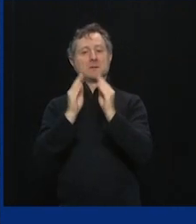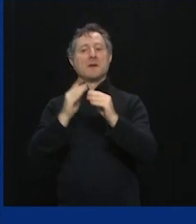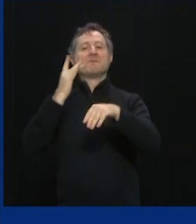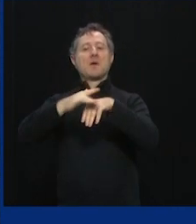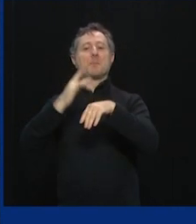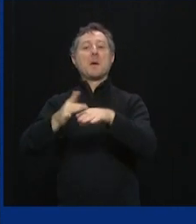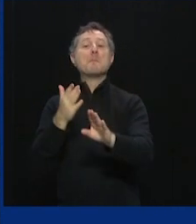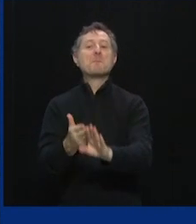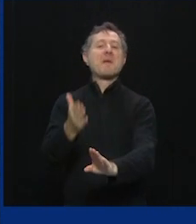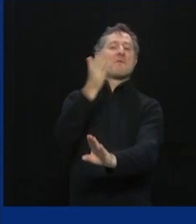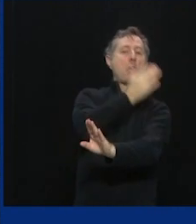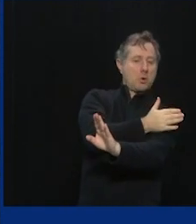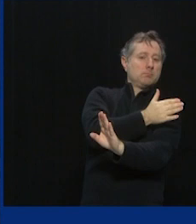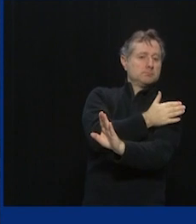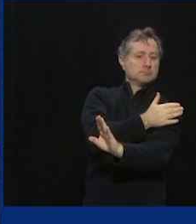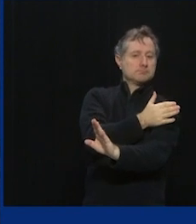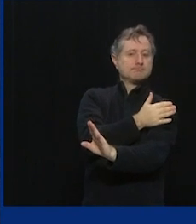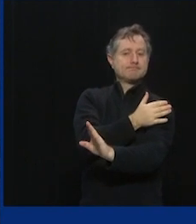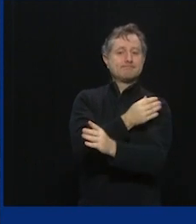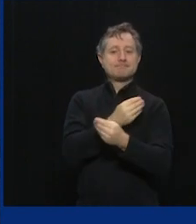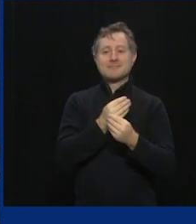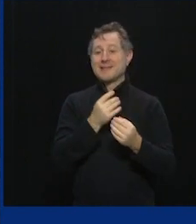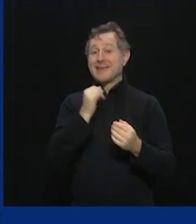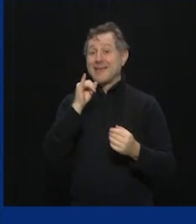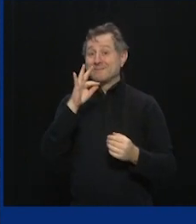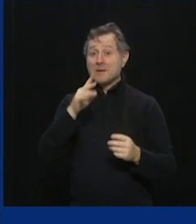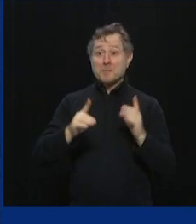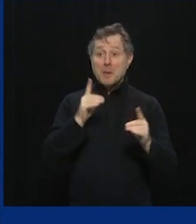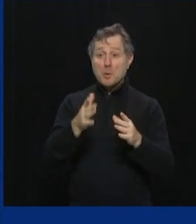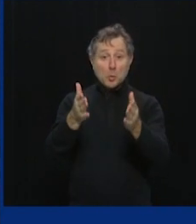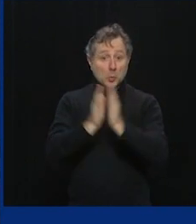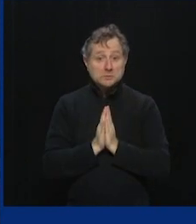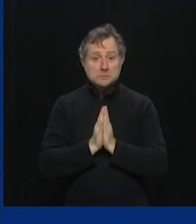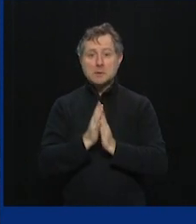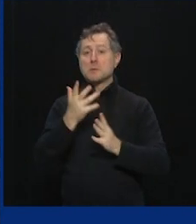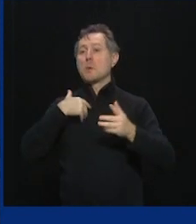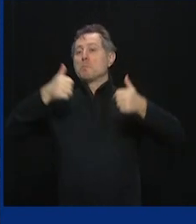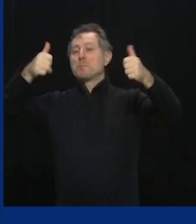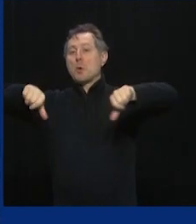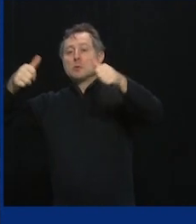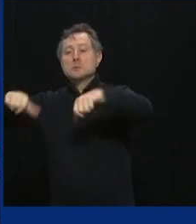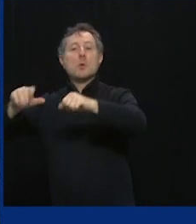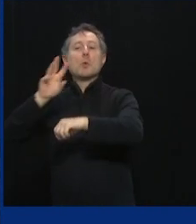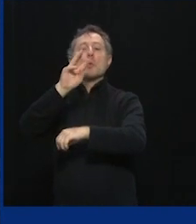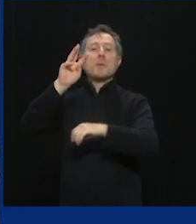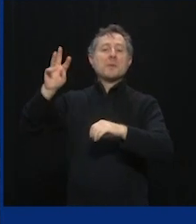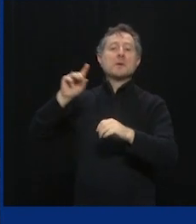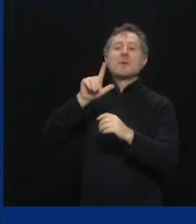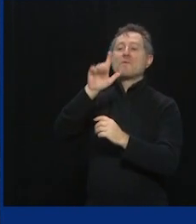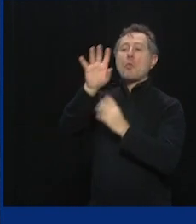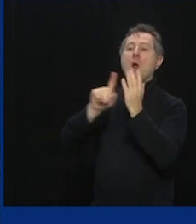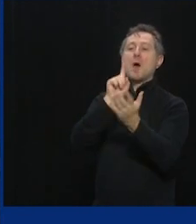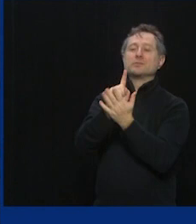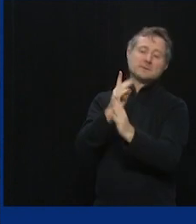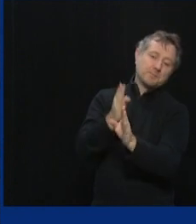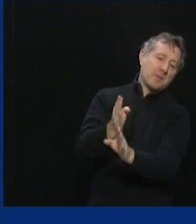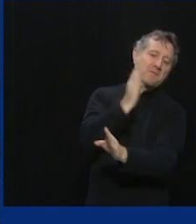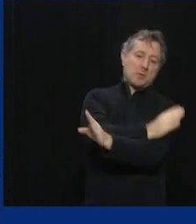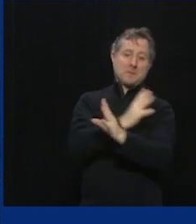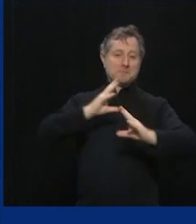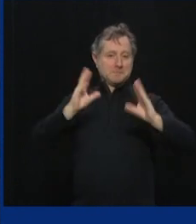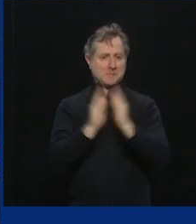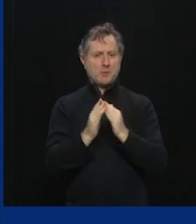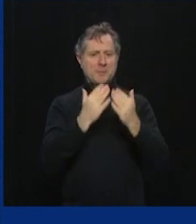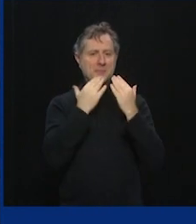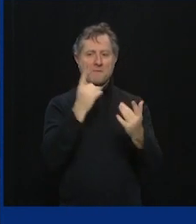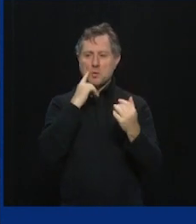or posted on the public body's website at least 24 hours prior to the meeting. And I want to thank the sponsors of this, Senator